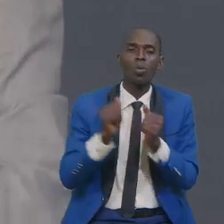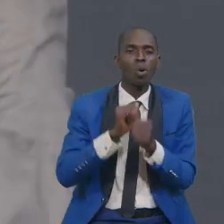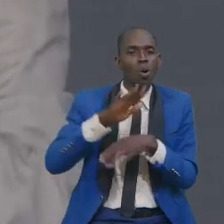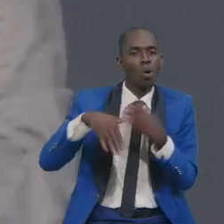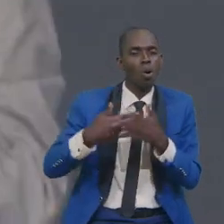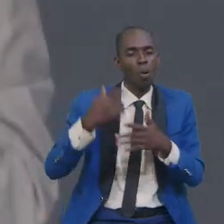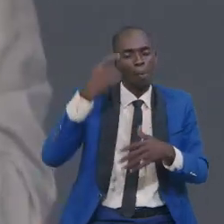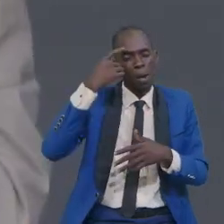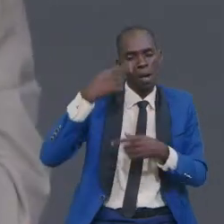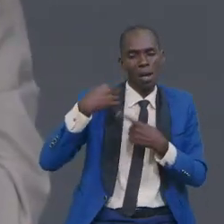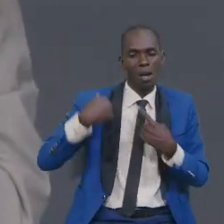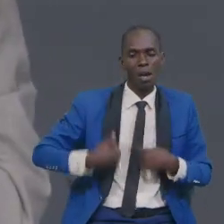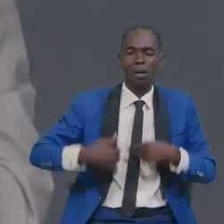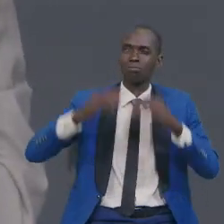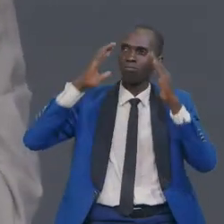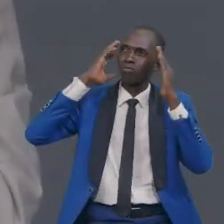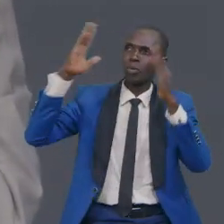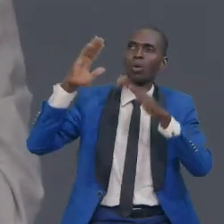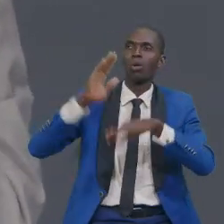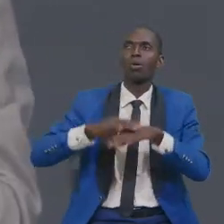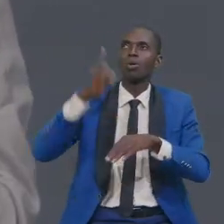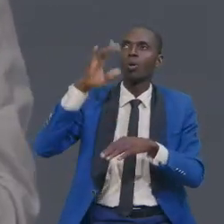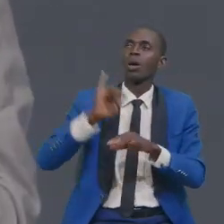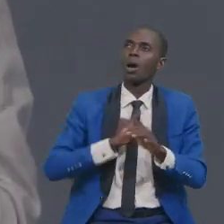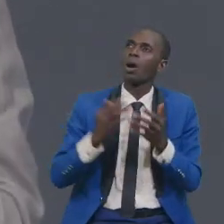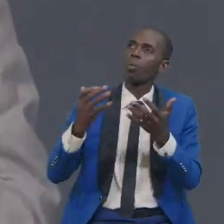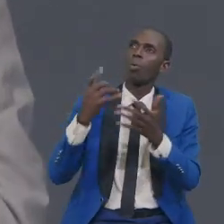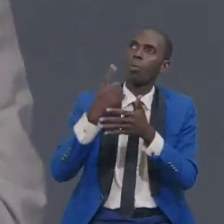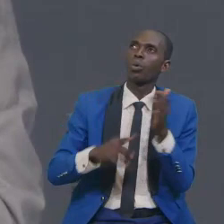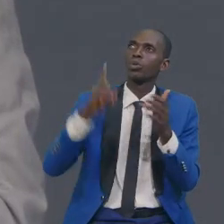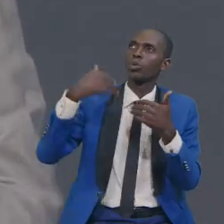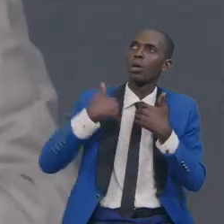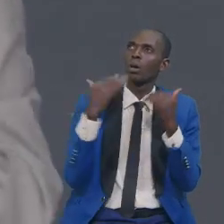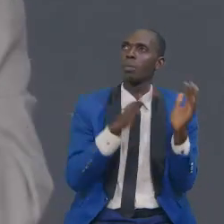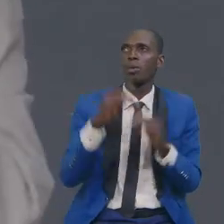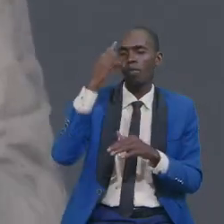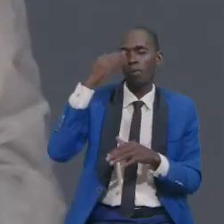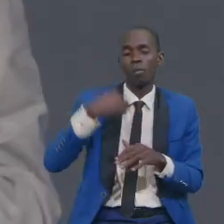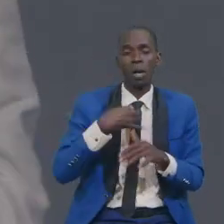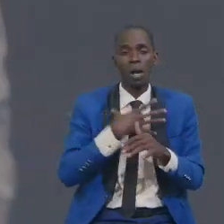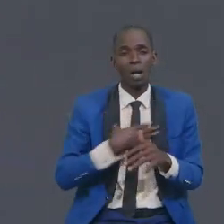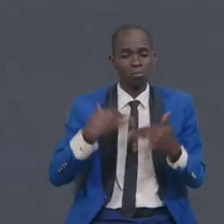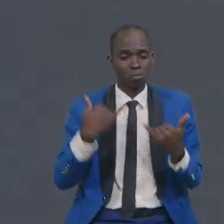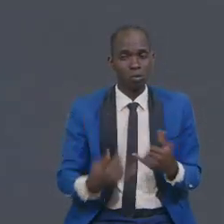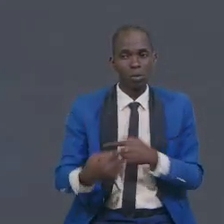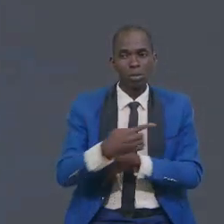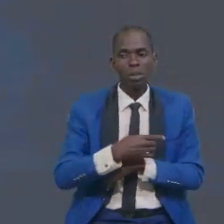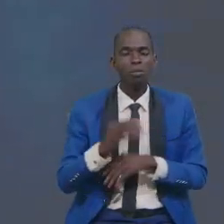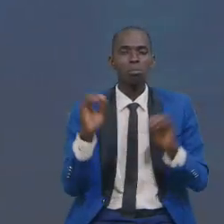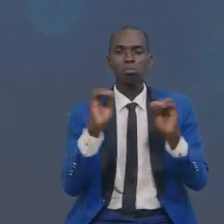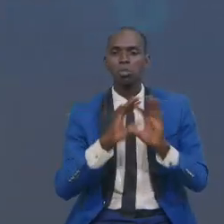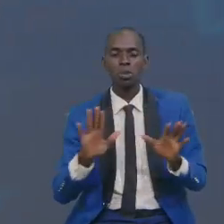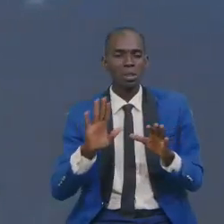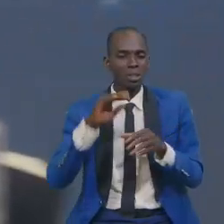say Lord I want to watch your heart for me I want what you've got for me and today with nothing between nothing